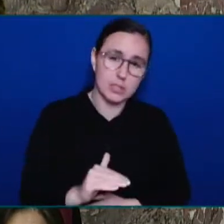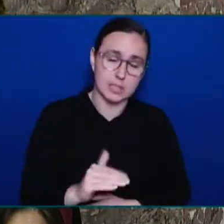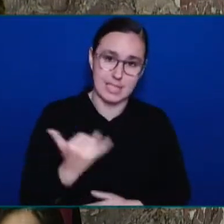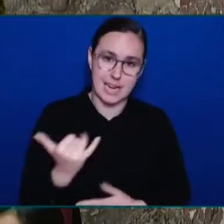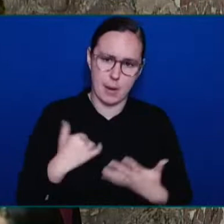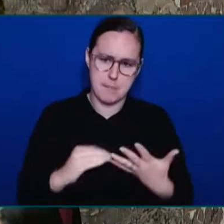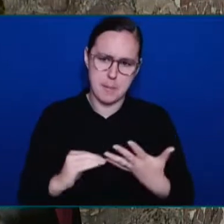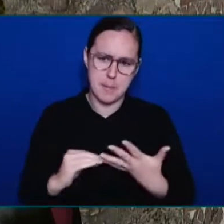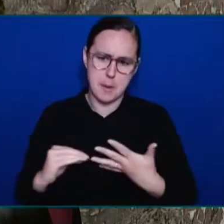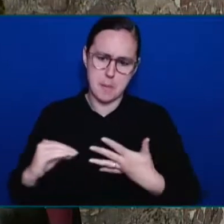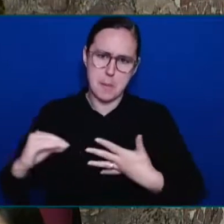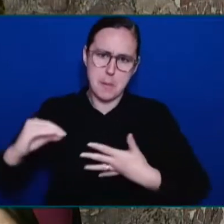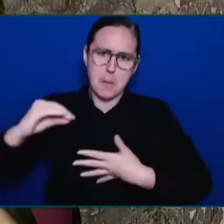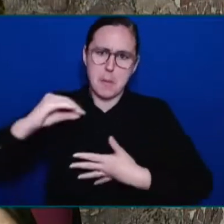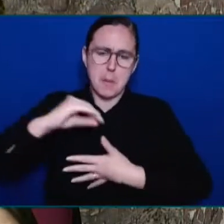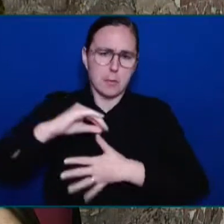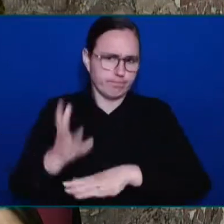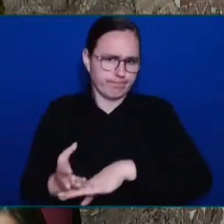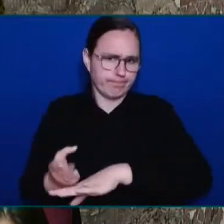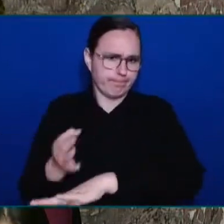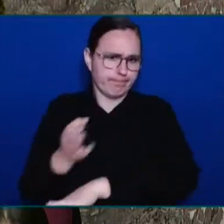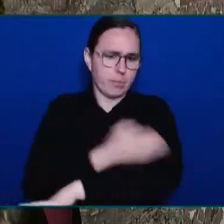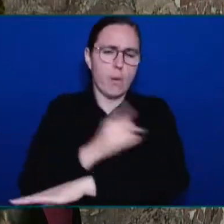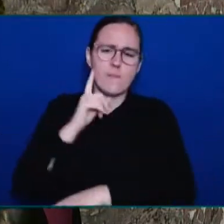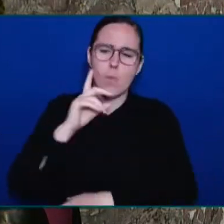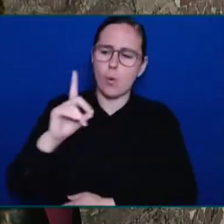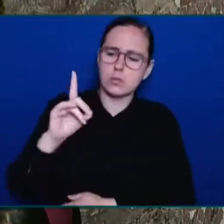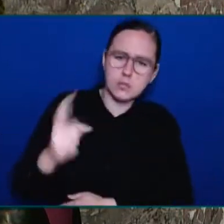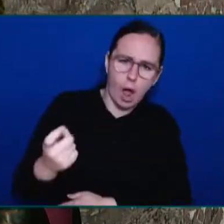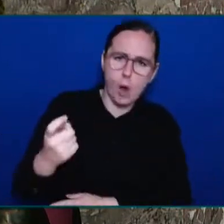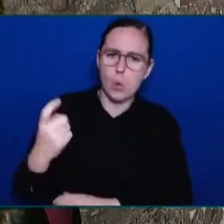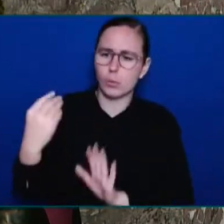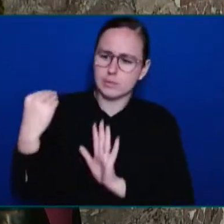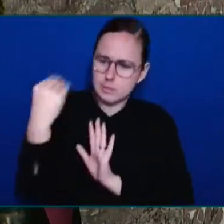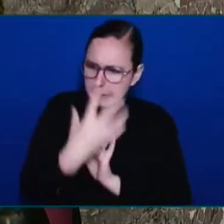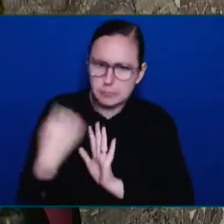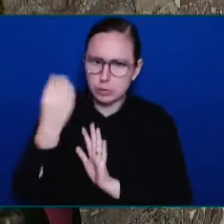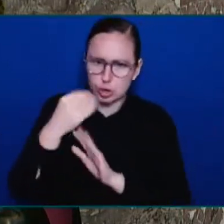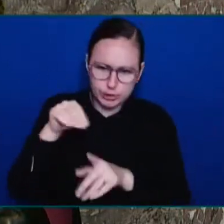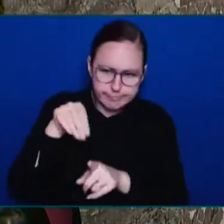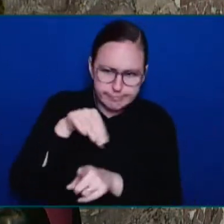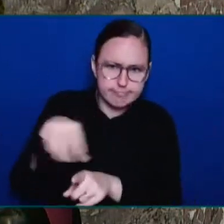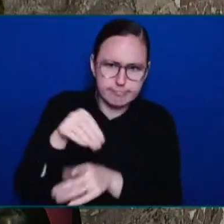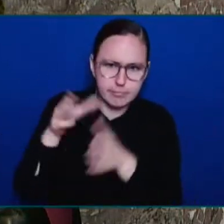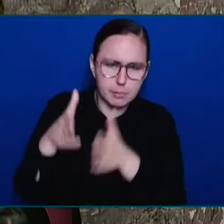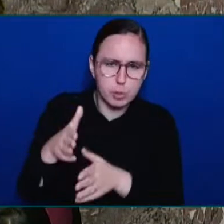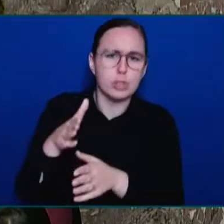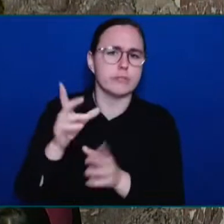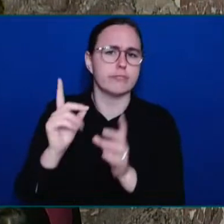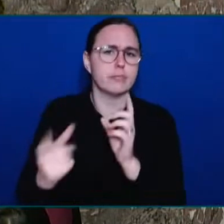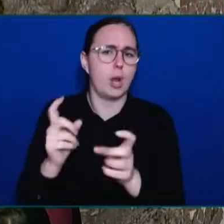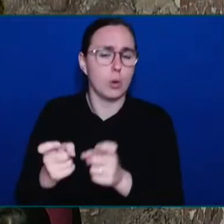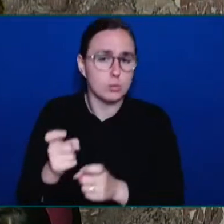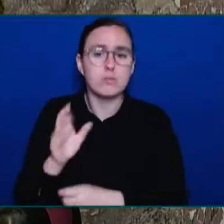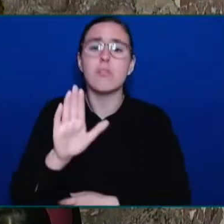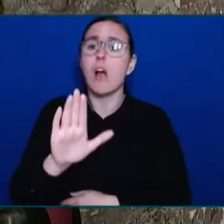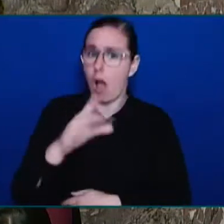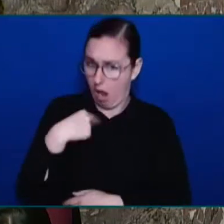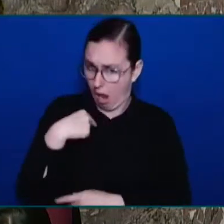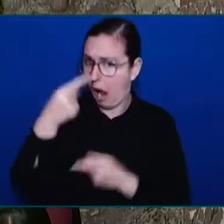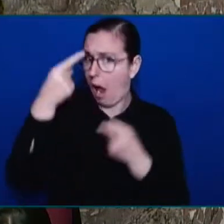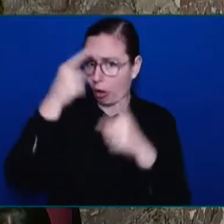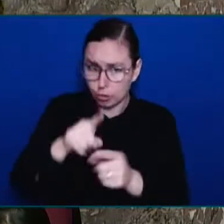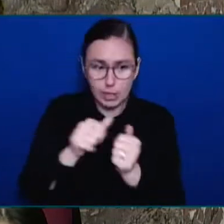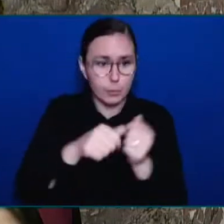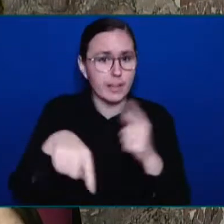Speaker. Now, Honourable Speaker, I would agree with radiologists that we need to always do better. And I